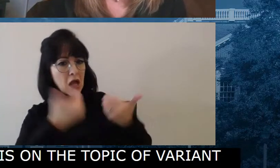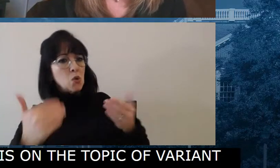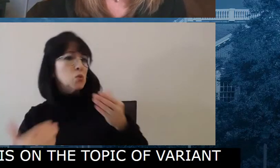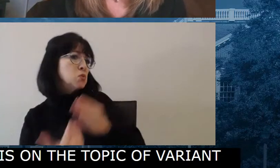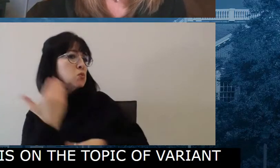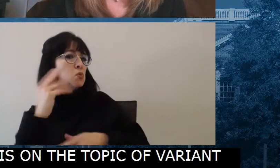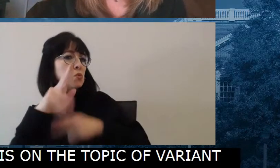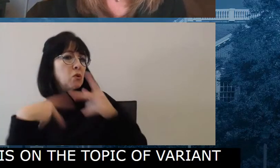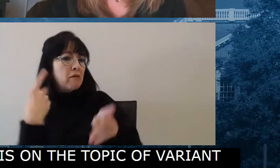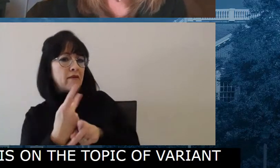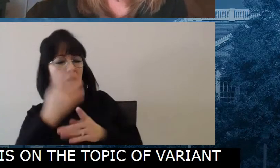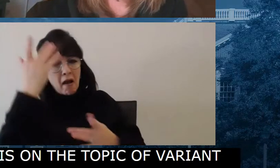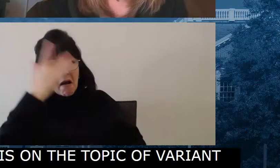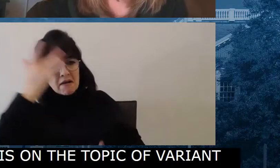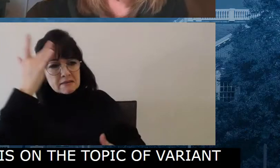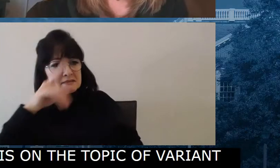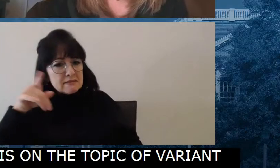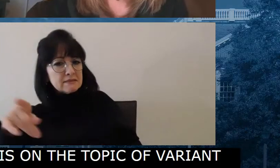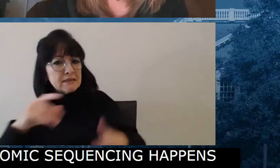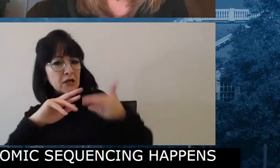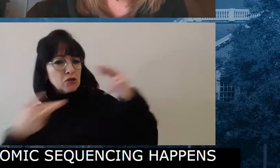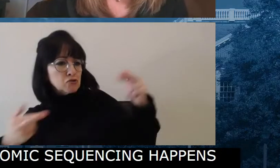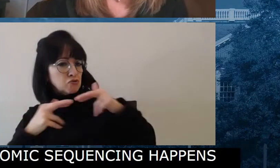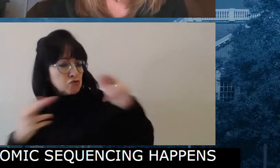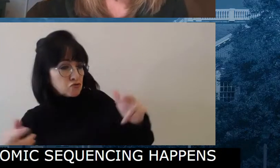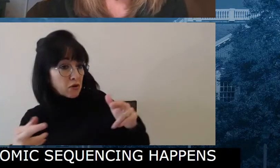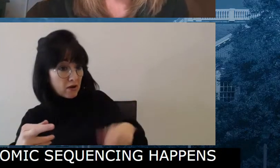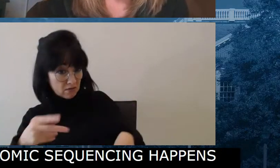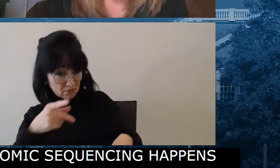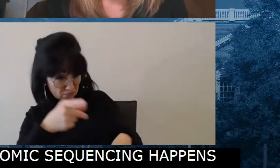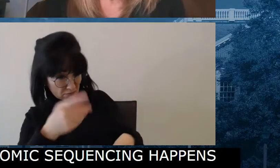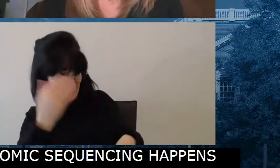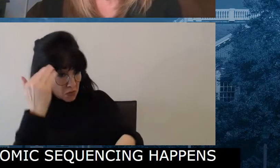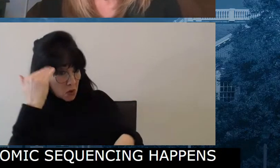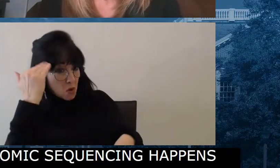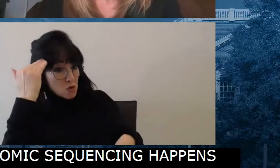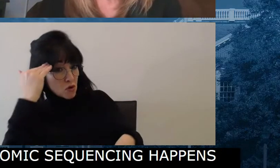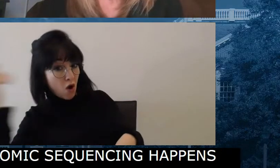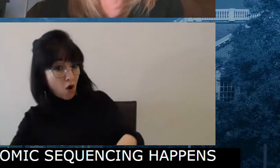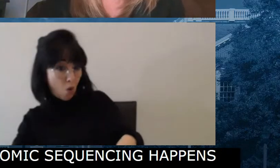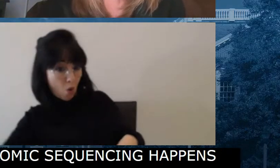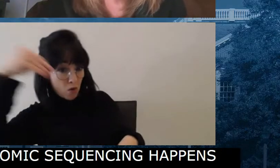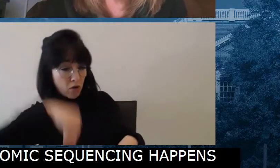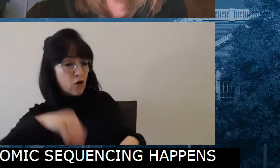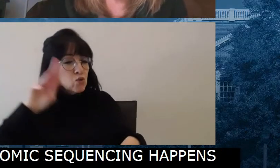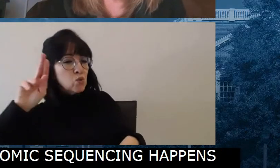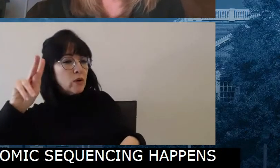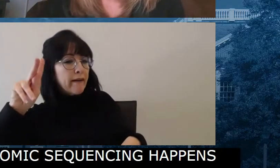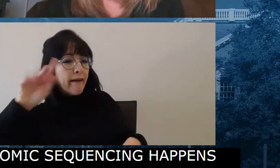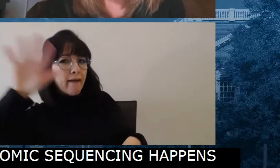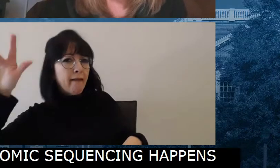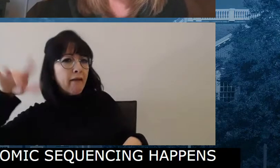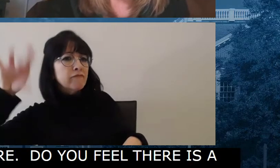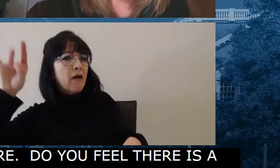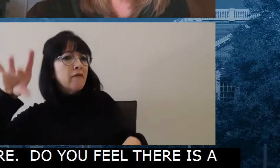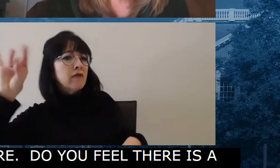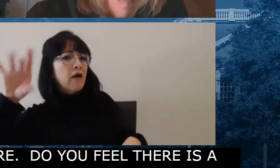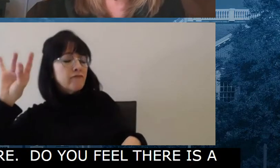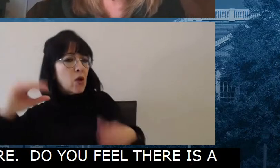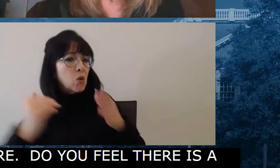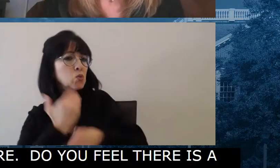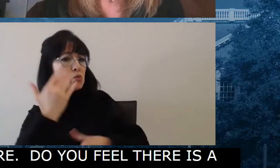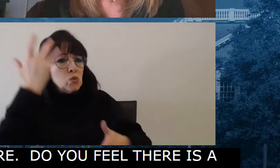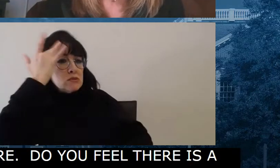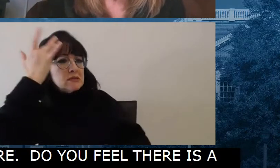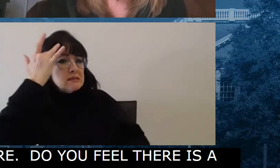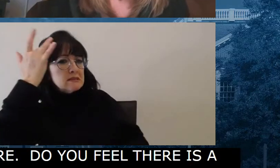how widespread the strains are in Delaware? Yeah, another great question. So our public health laboratory